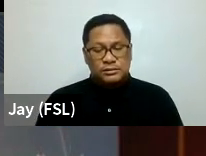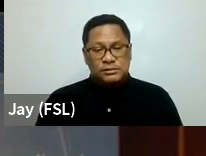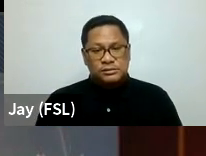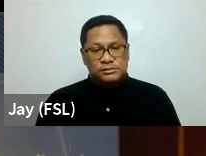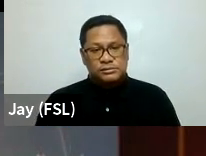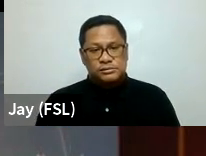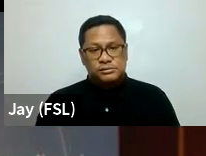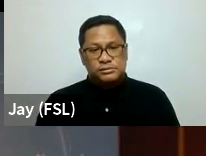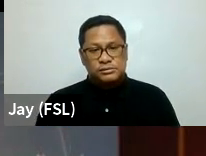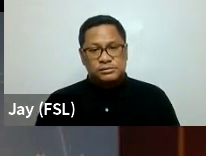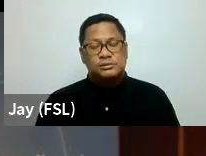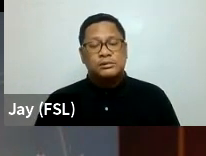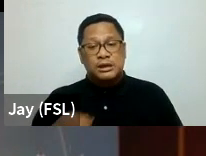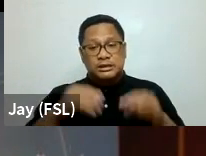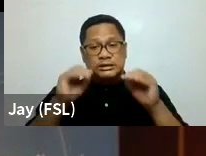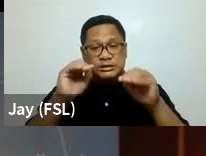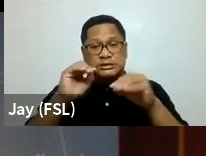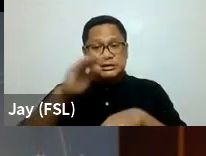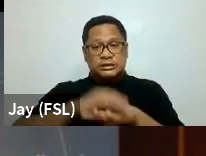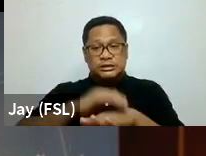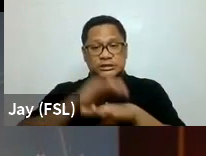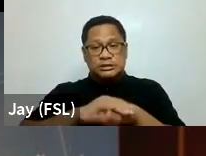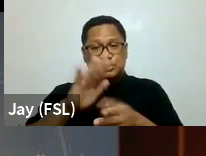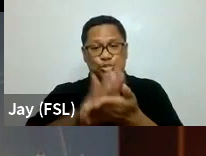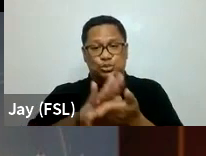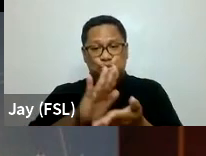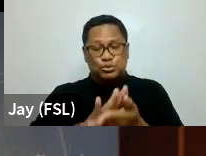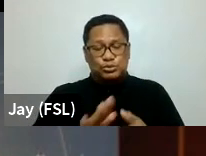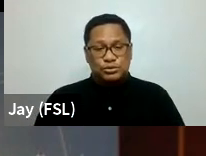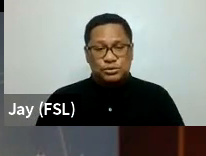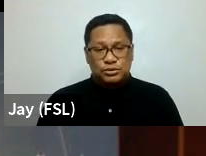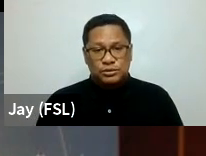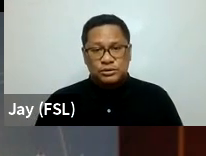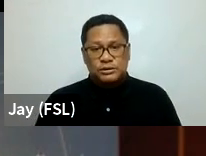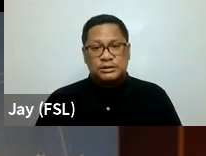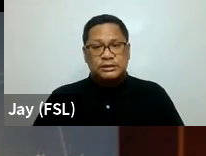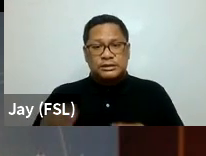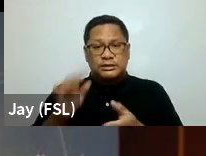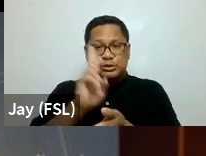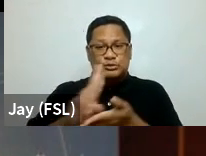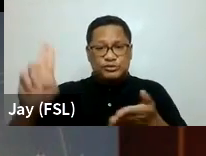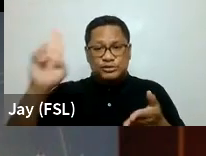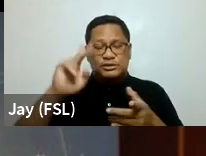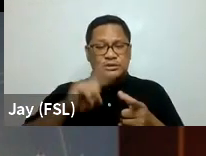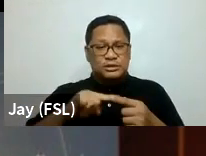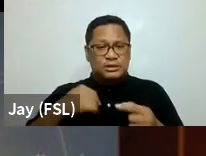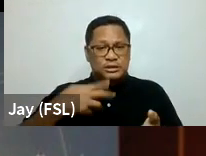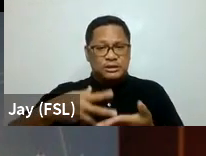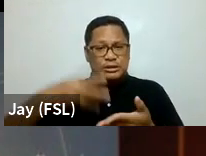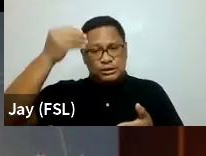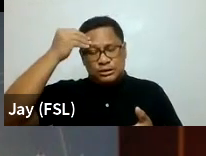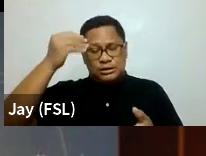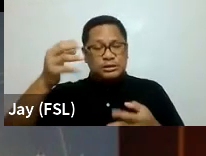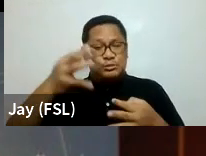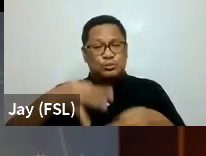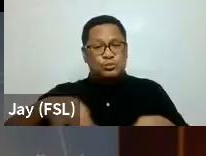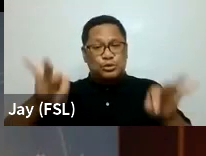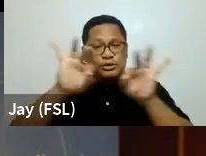business. I taught English in this school, this university, so I learned the importance